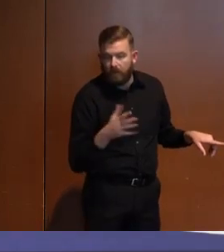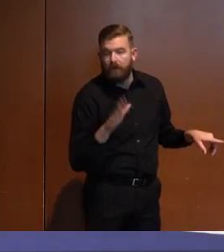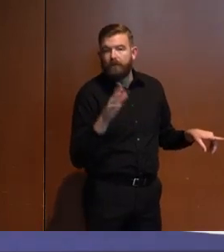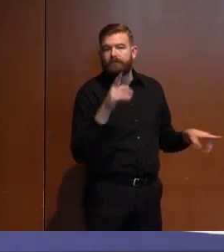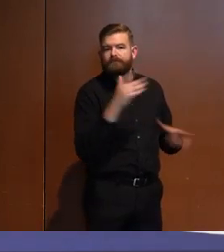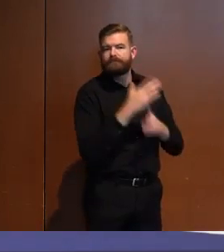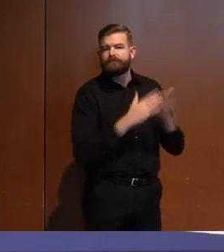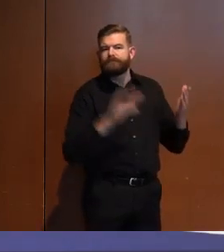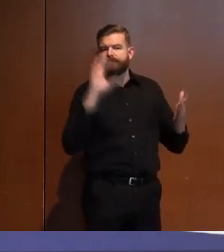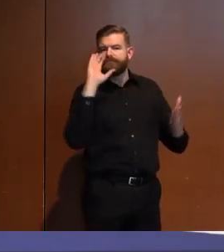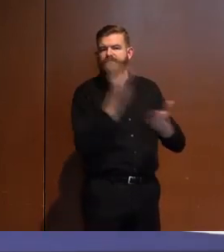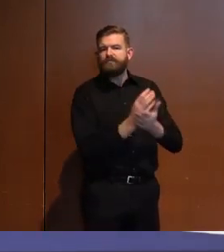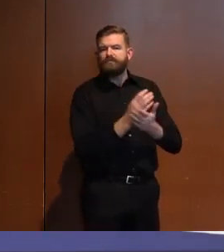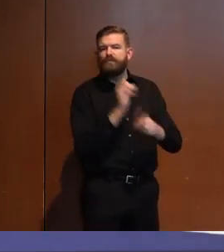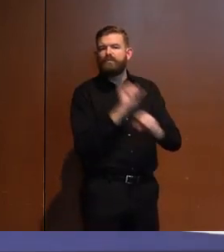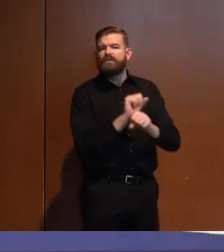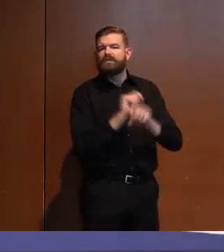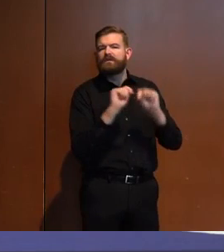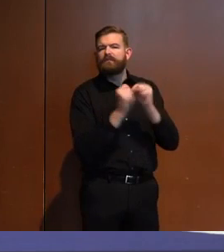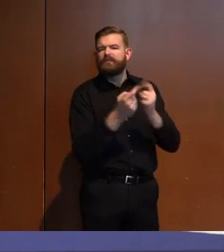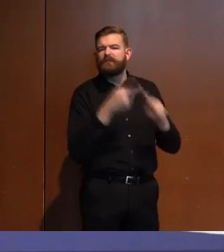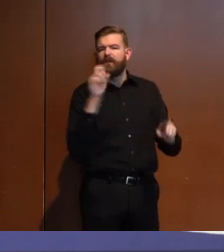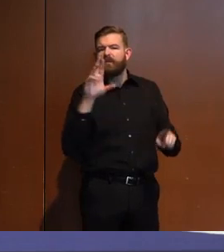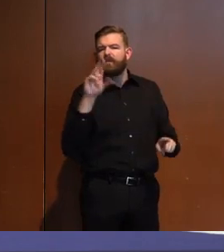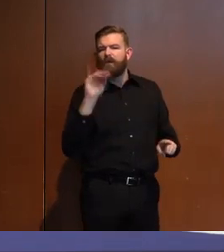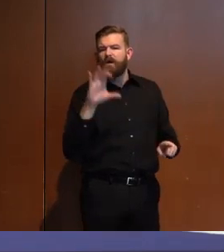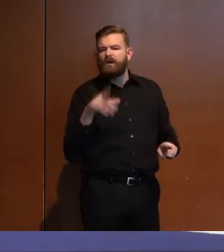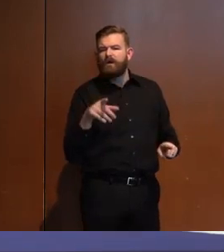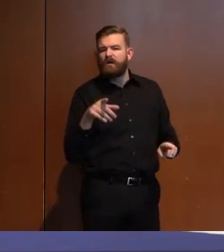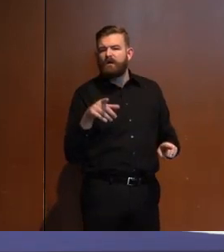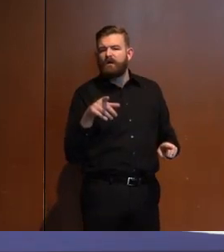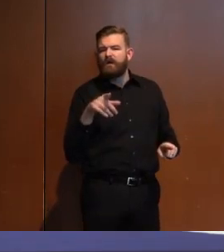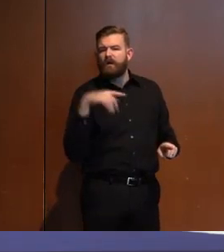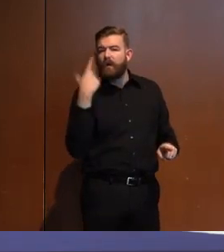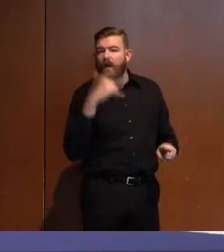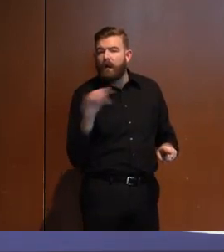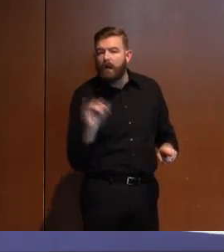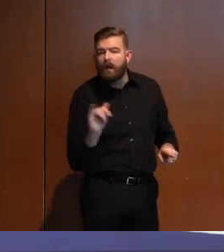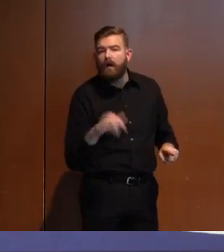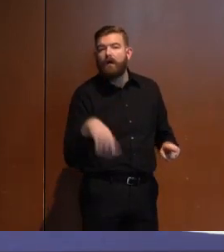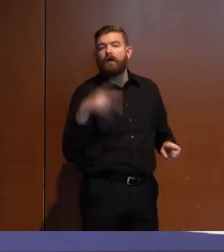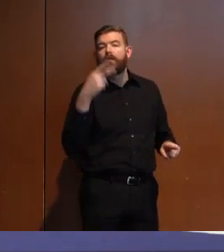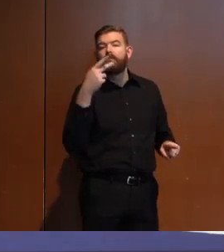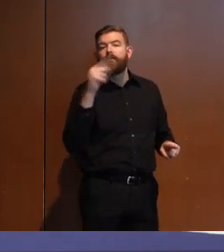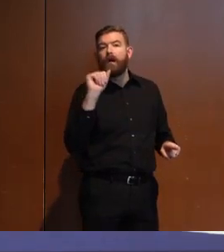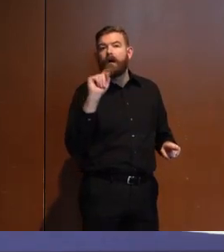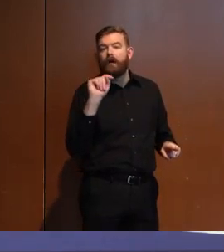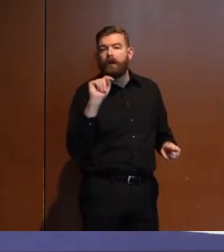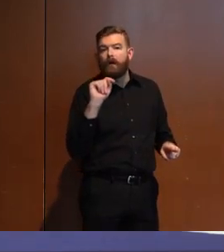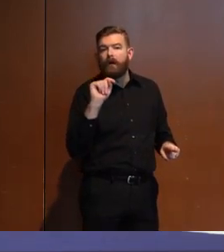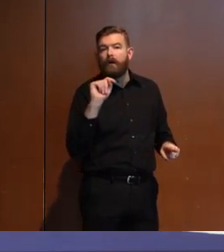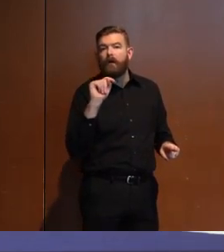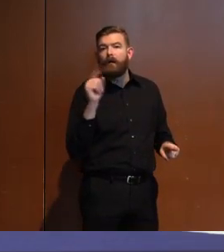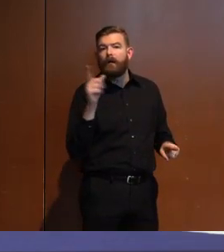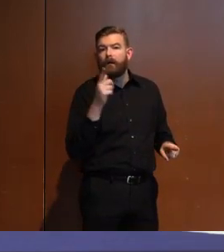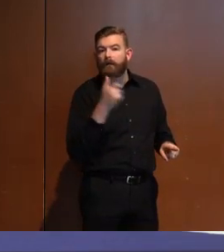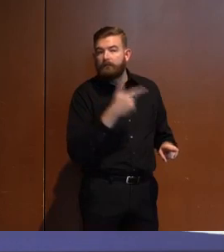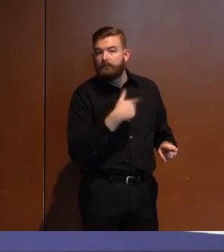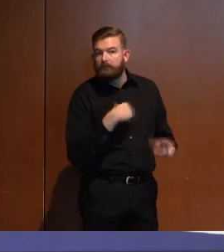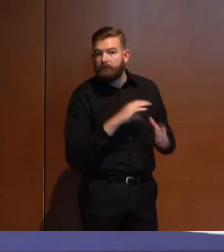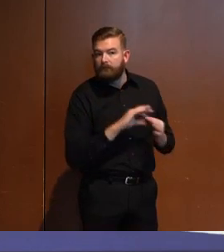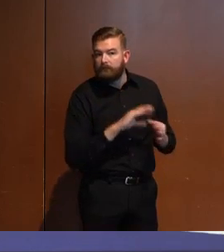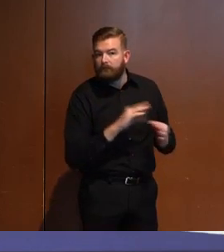looks like, and to be able to have Pat or somebody literally in one of our upcoming sessions go through and say, this is Sean Kilcummins, he's